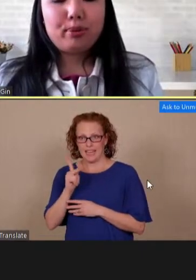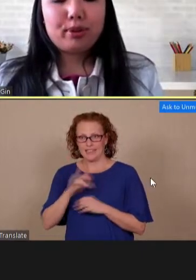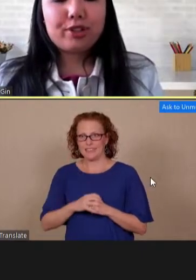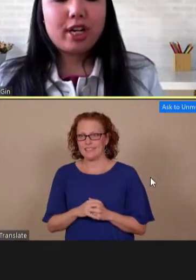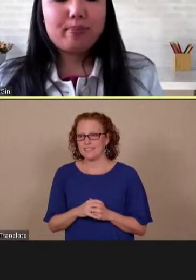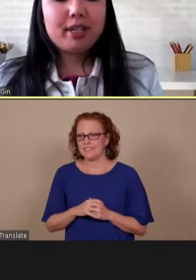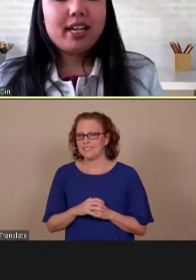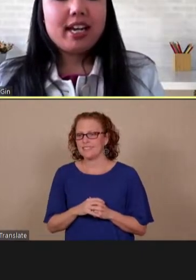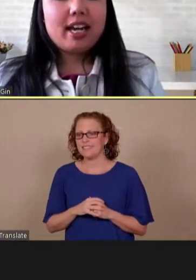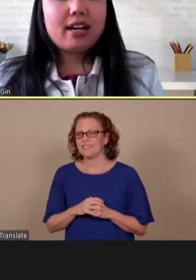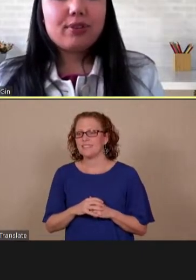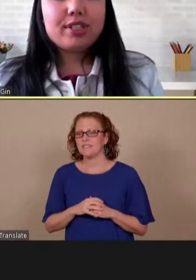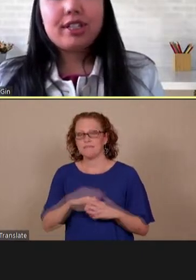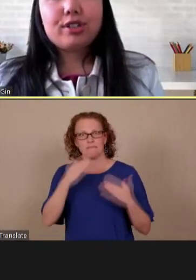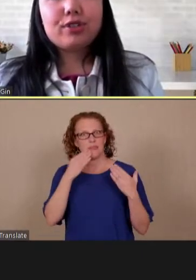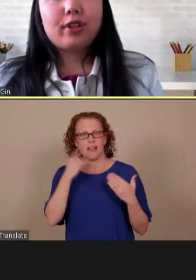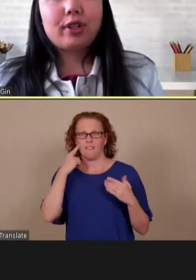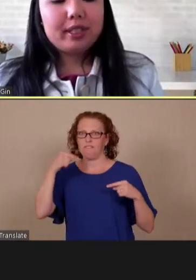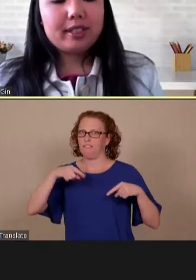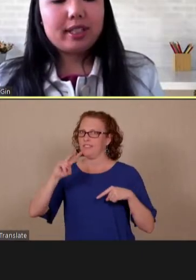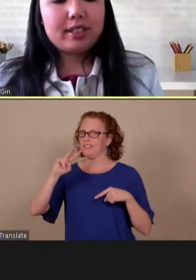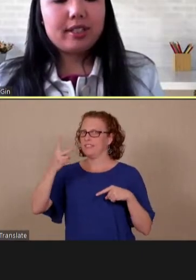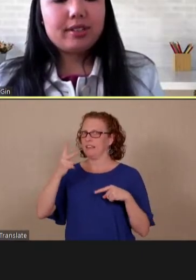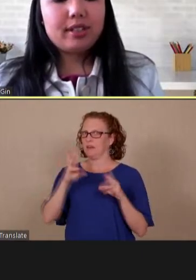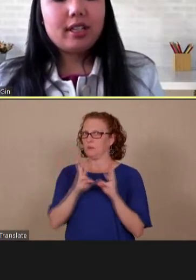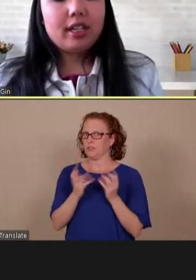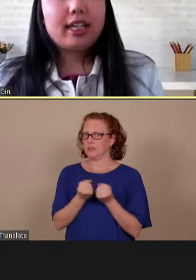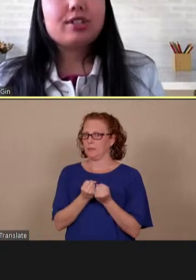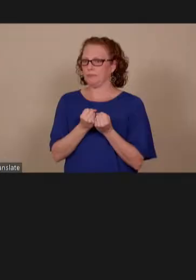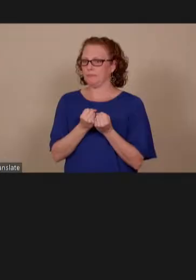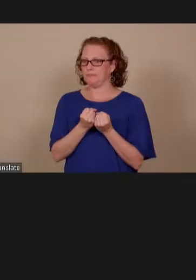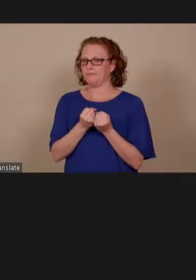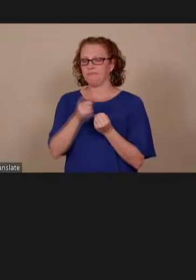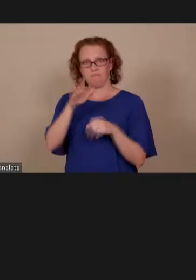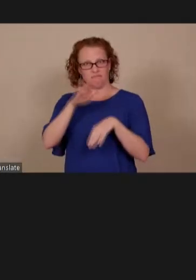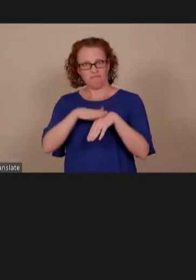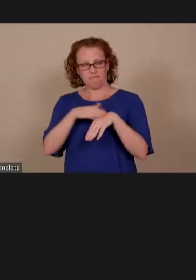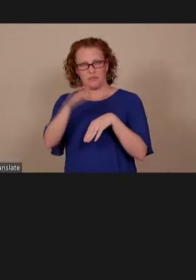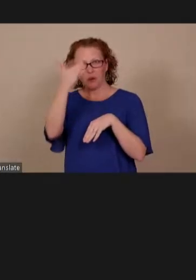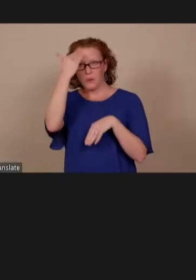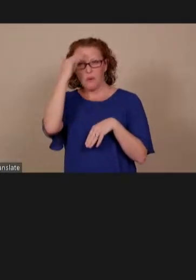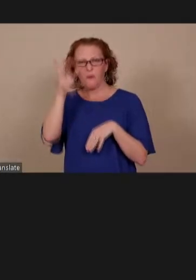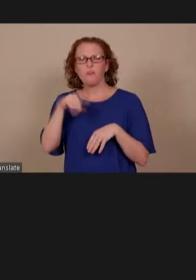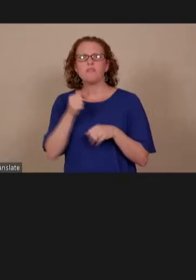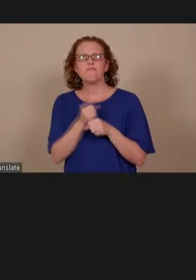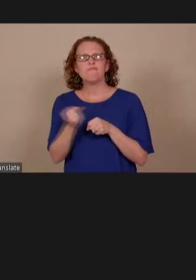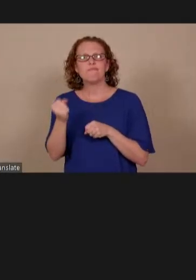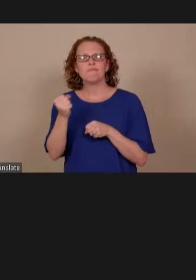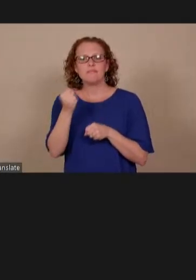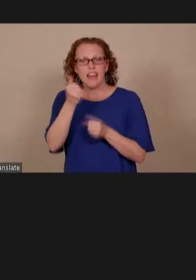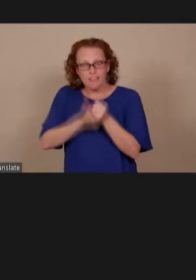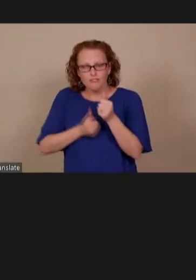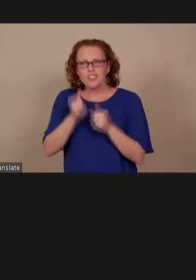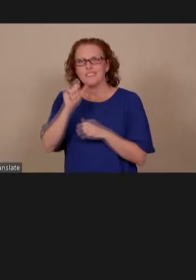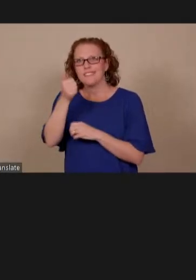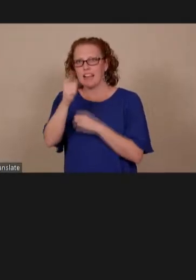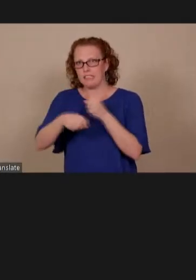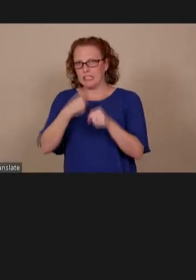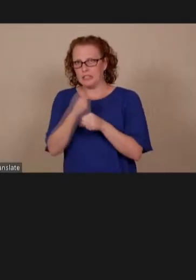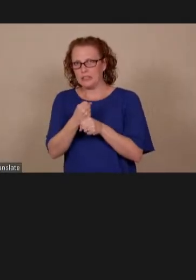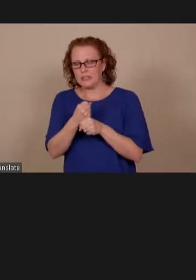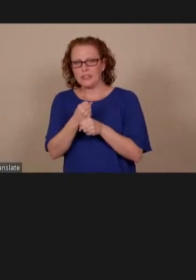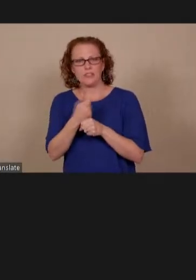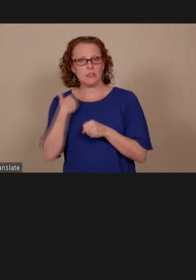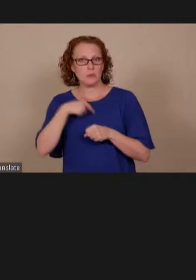community workshop. Every 10 years following the census, agencies that elect their representatives by district are required